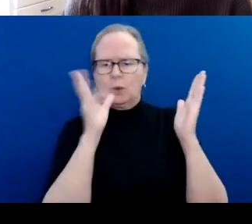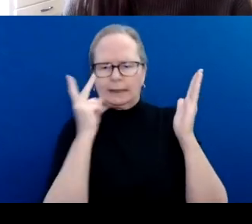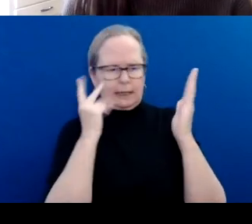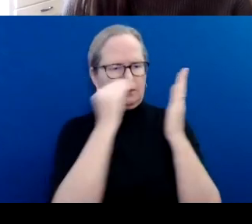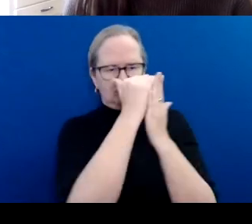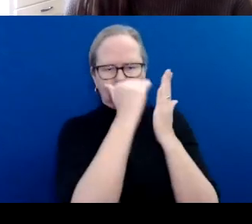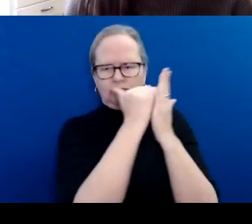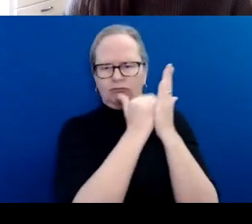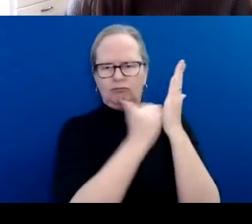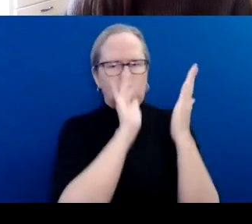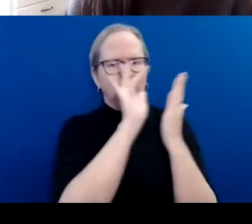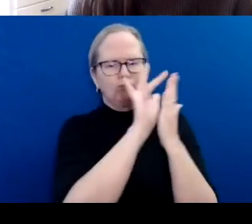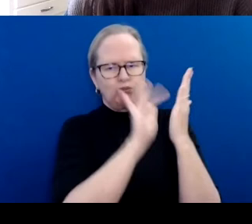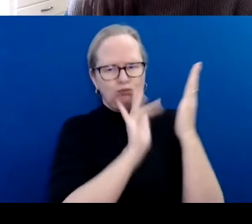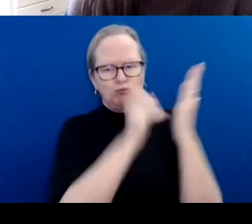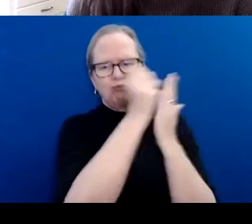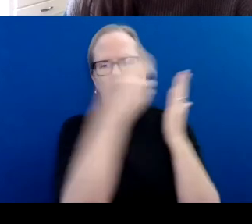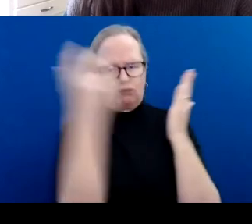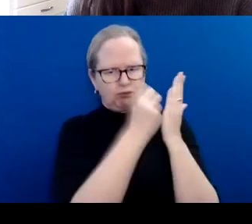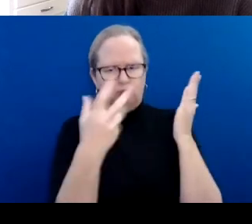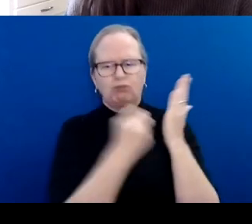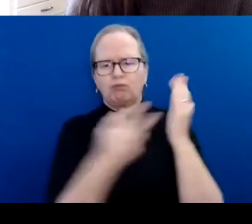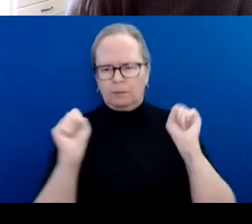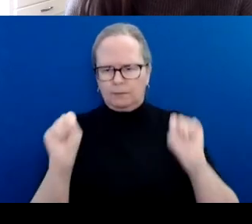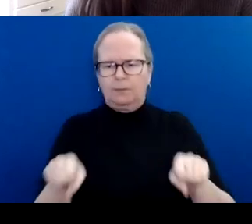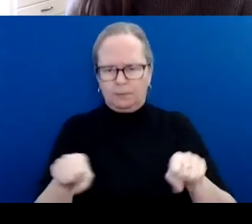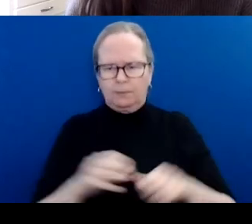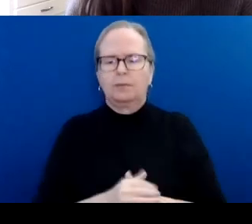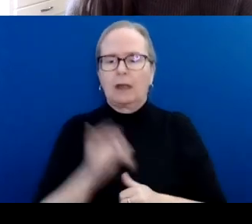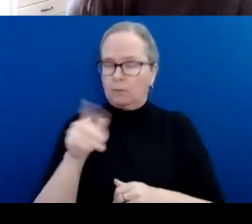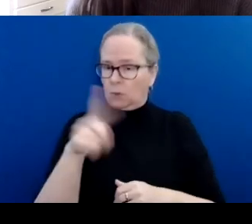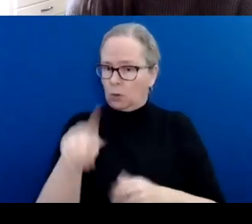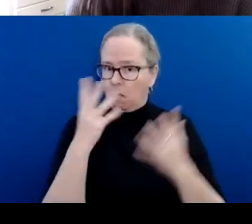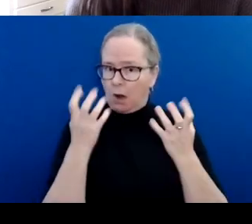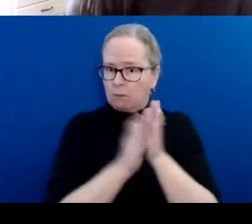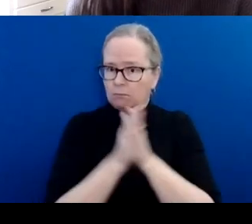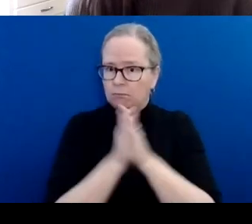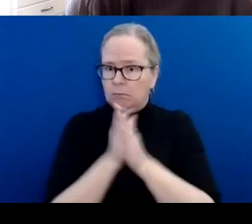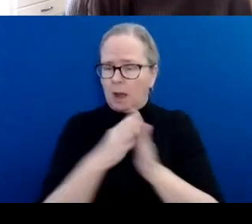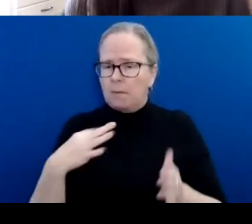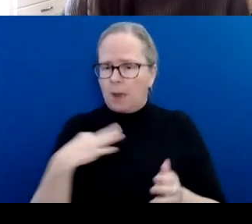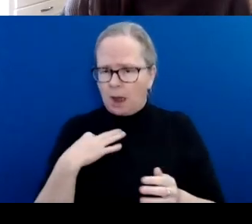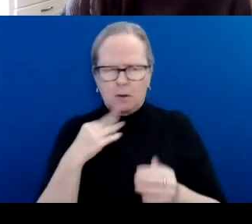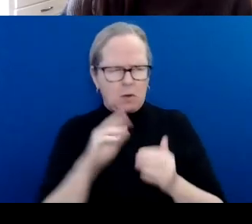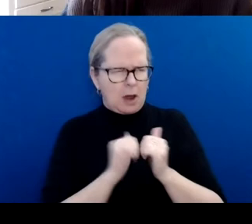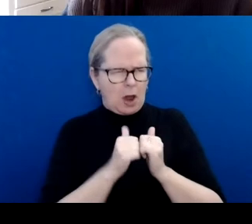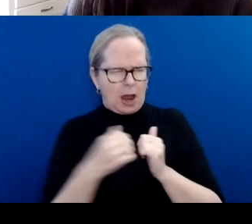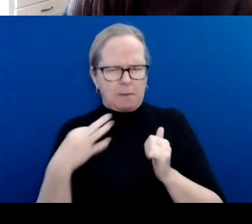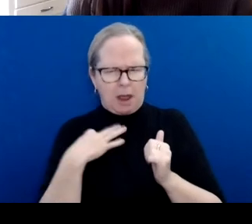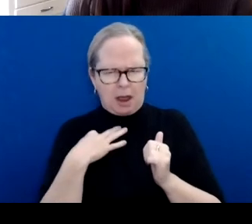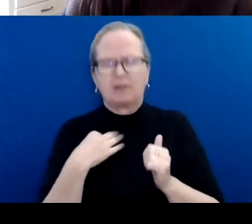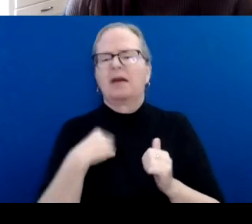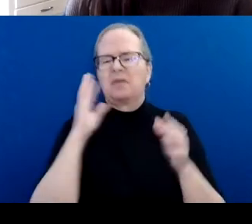be helpful when considering if you will apply and how best to do so. That being said, the most important